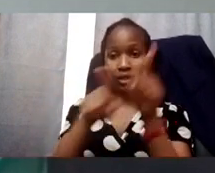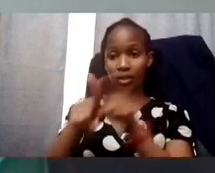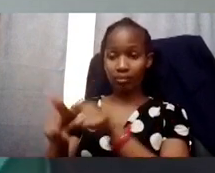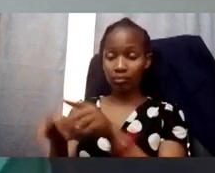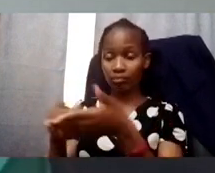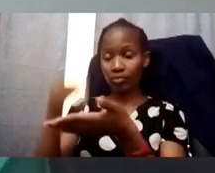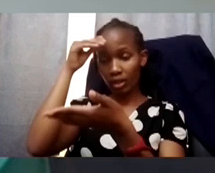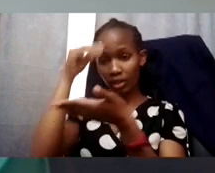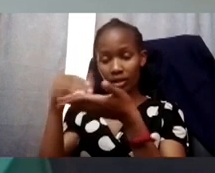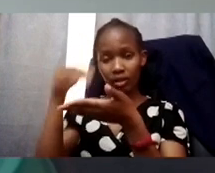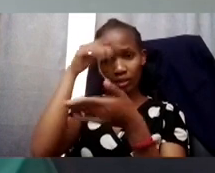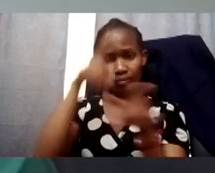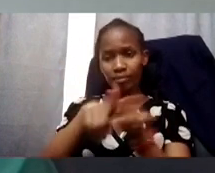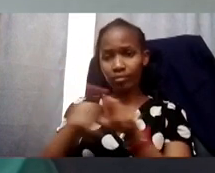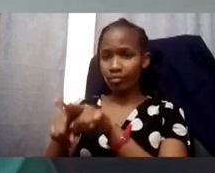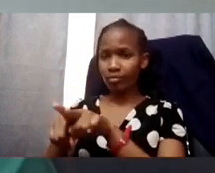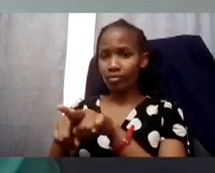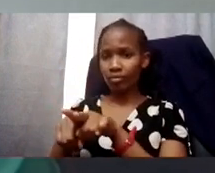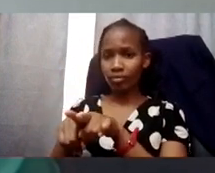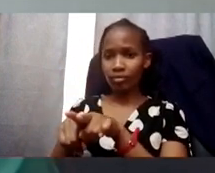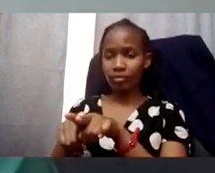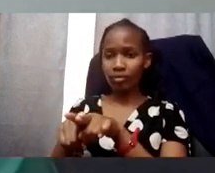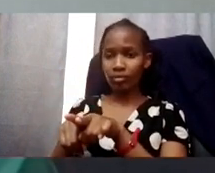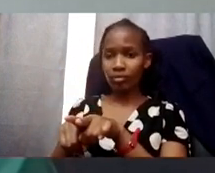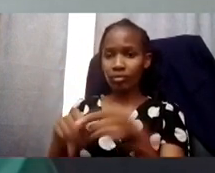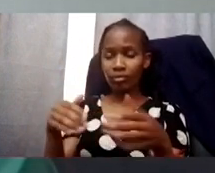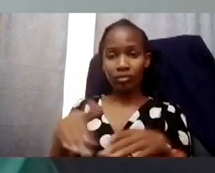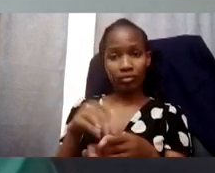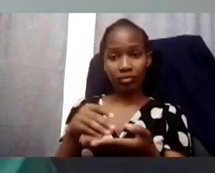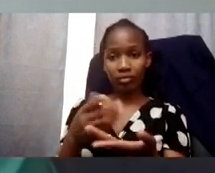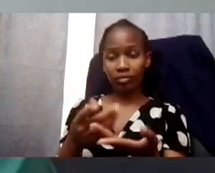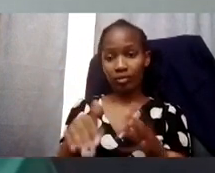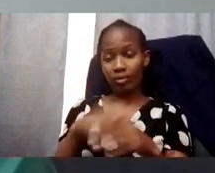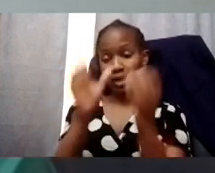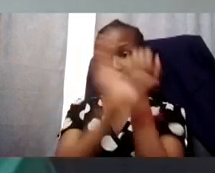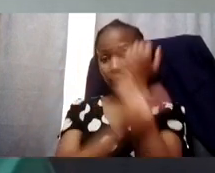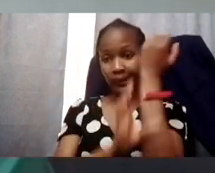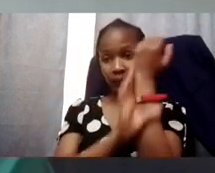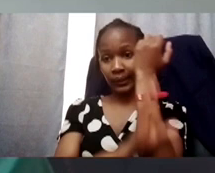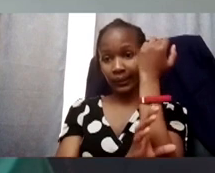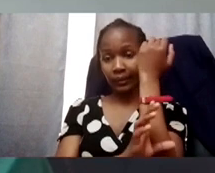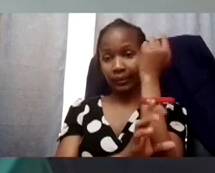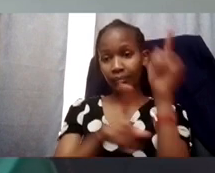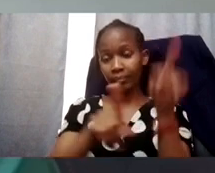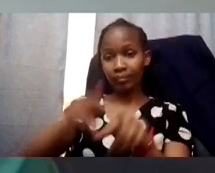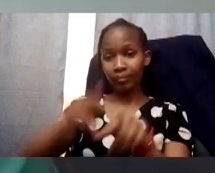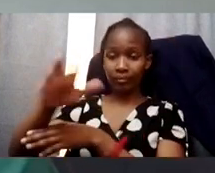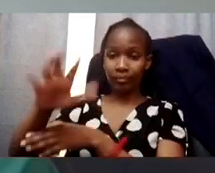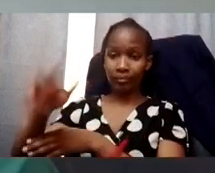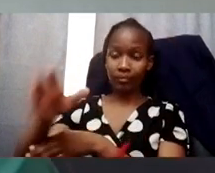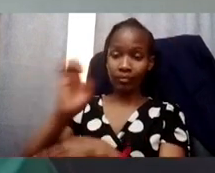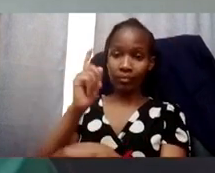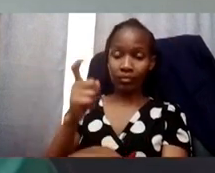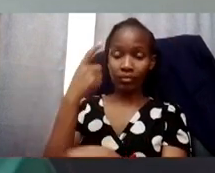Mm-hmm. We watch it of education in the country, and the county executive for education as well. Mm-hmm.